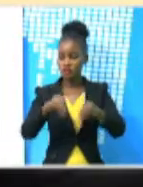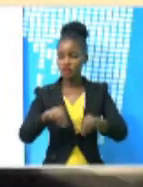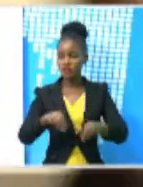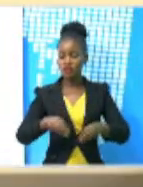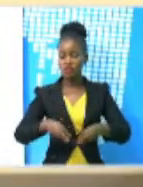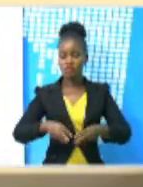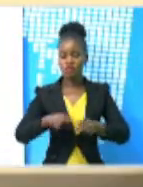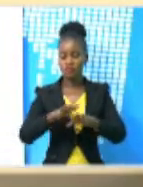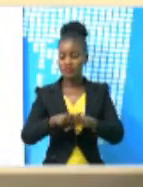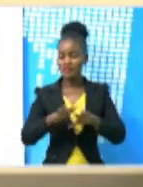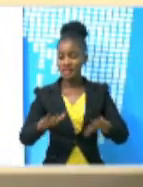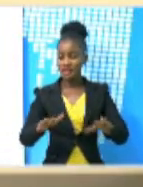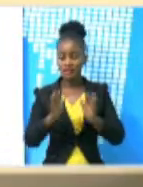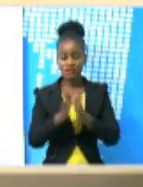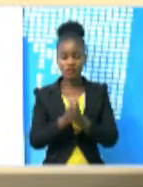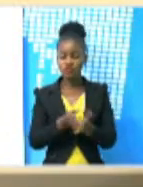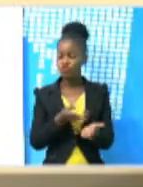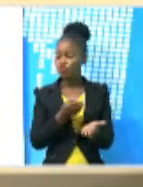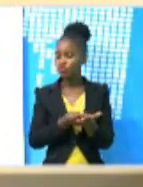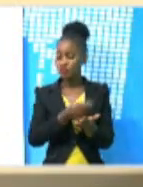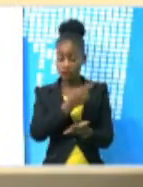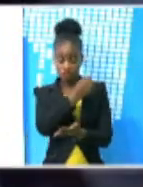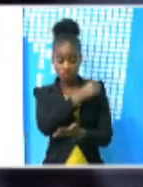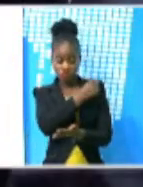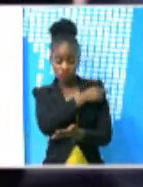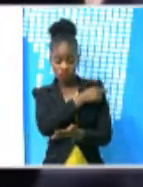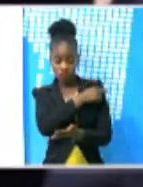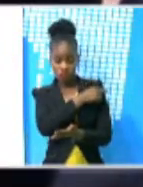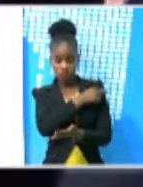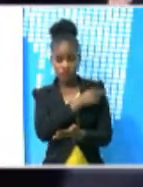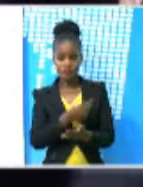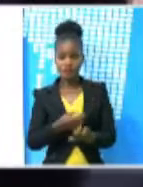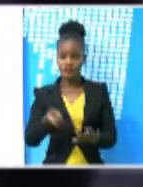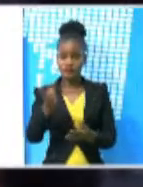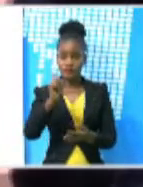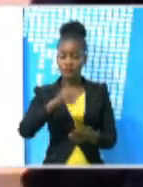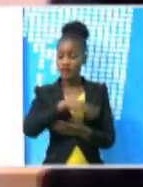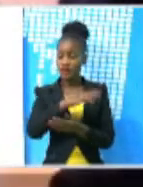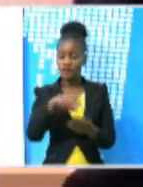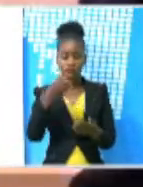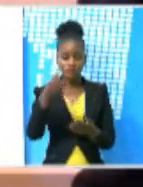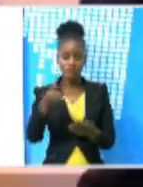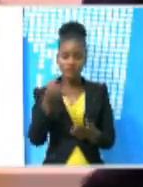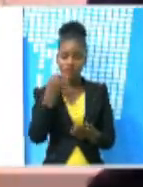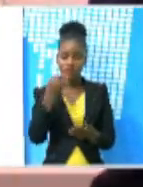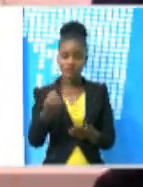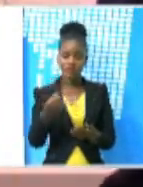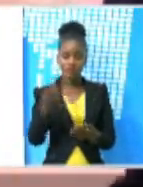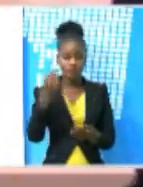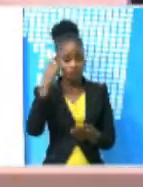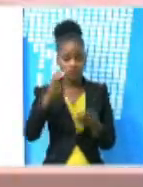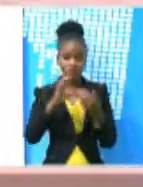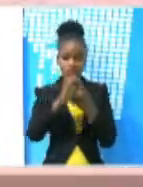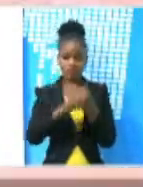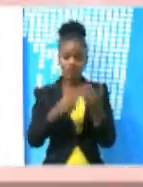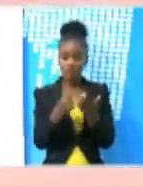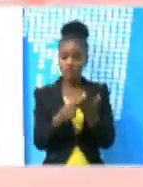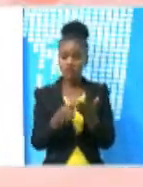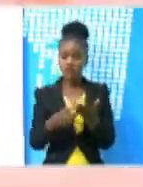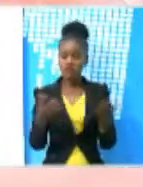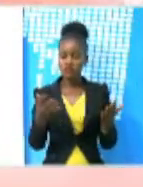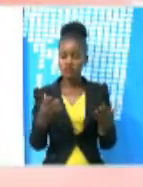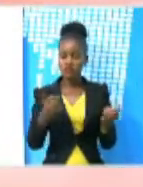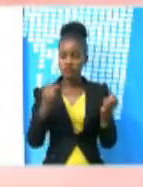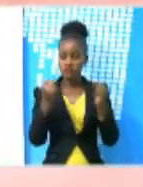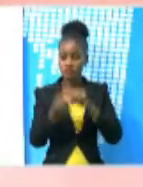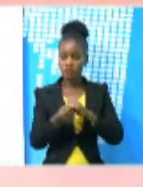markets, patients to hospitals. Road infrastructure is crucial for a country like Uganda, where road